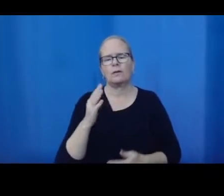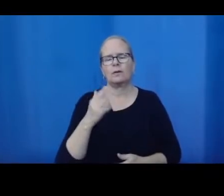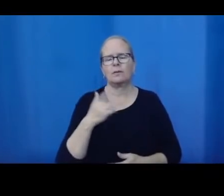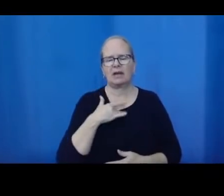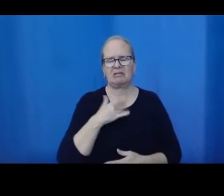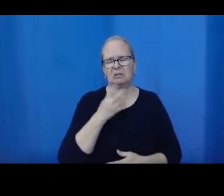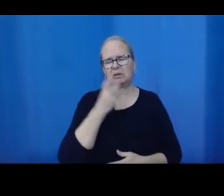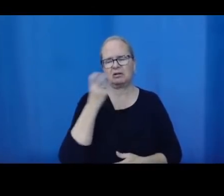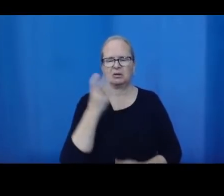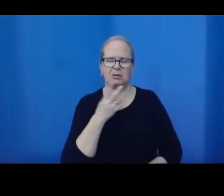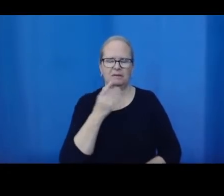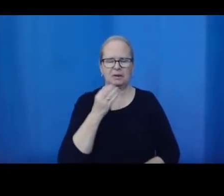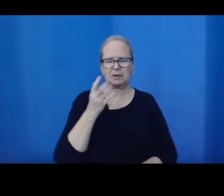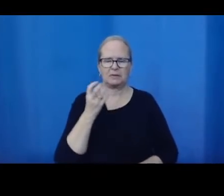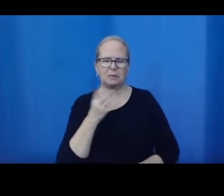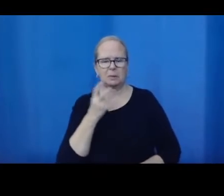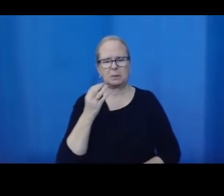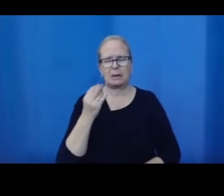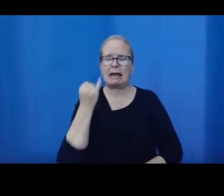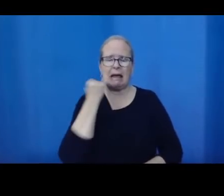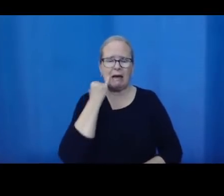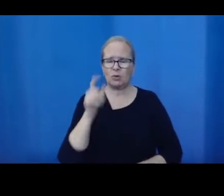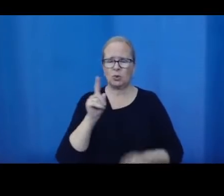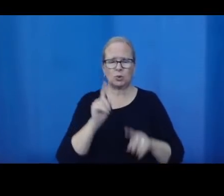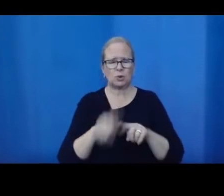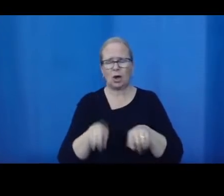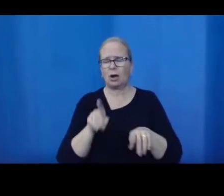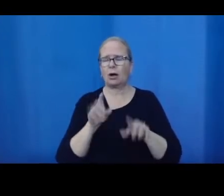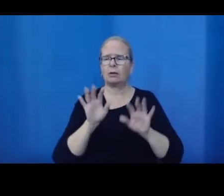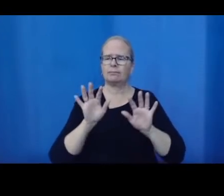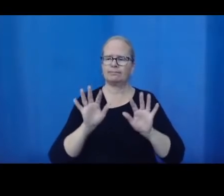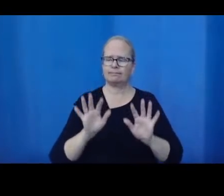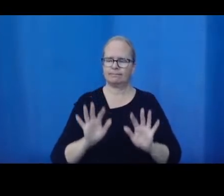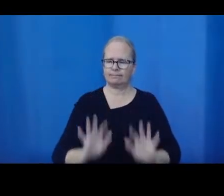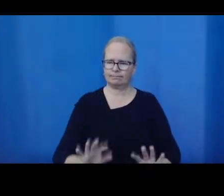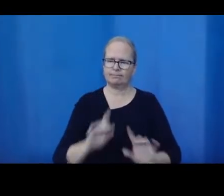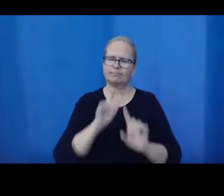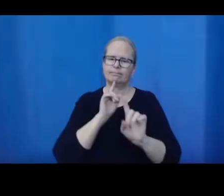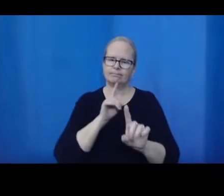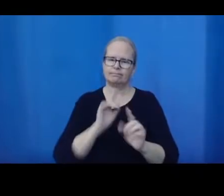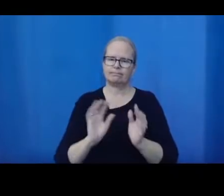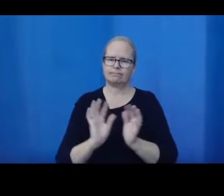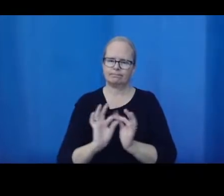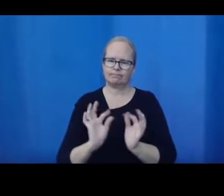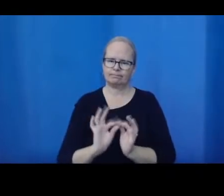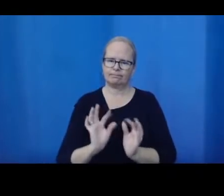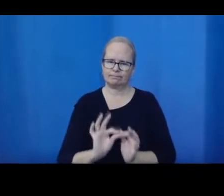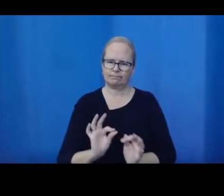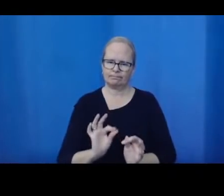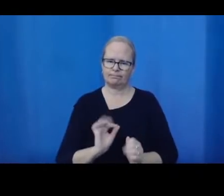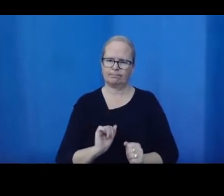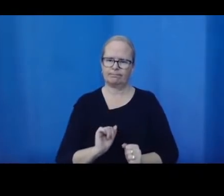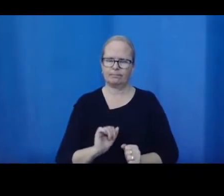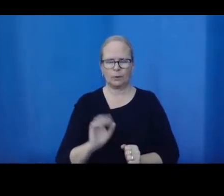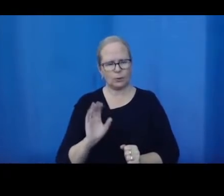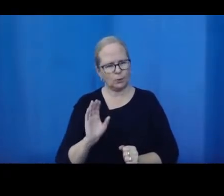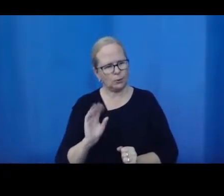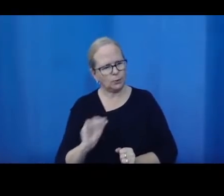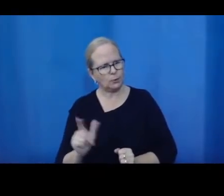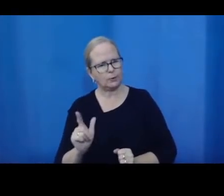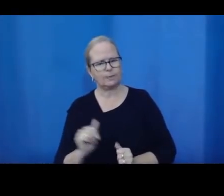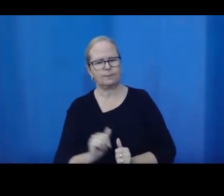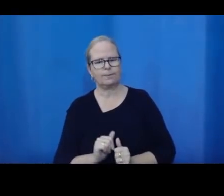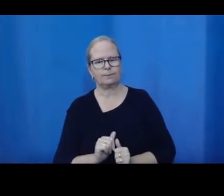patiently, I think our responses to others is a good trigger. And I see it all the time, just